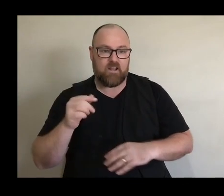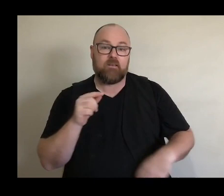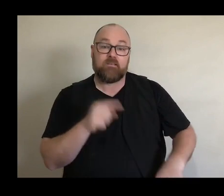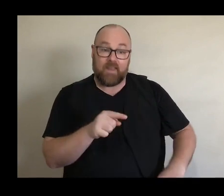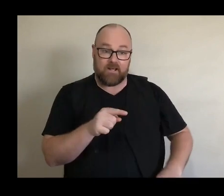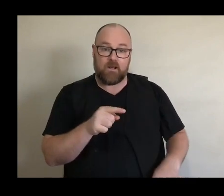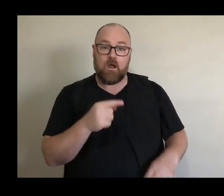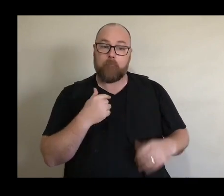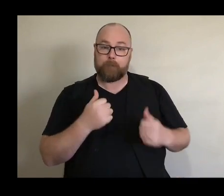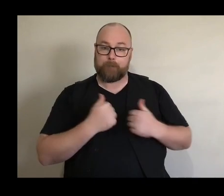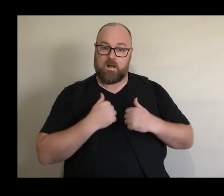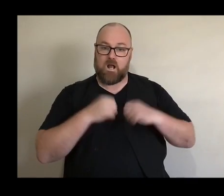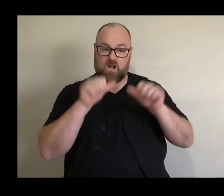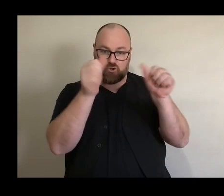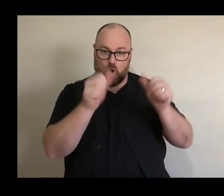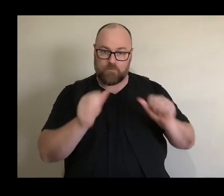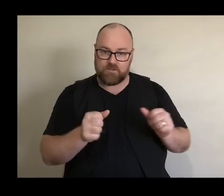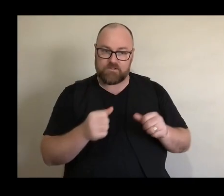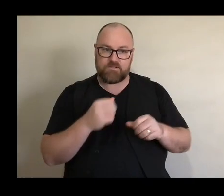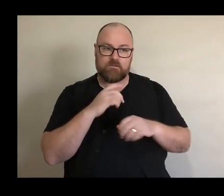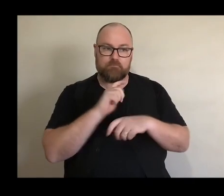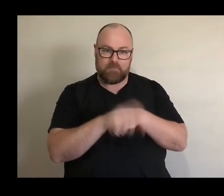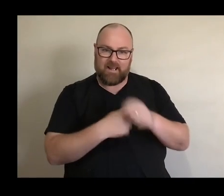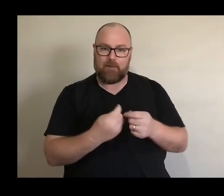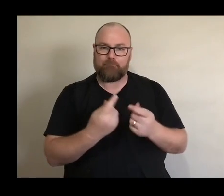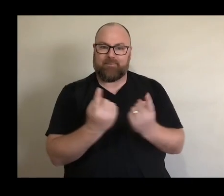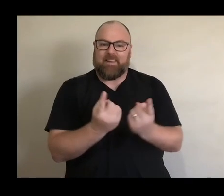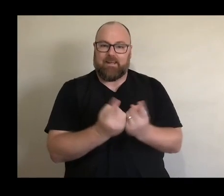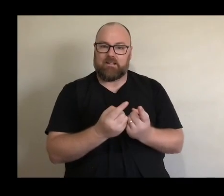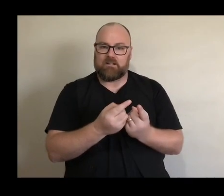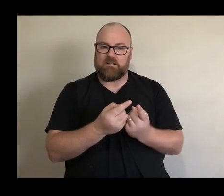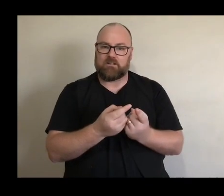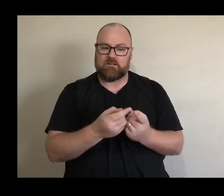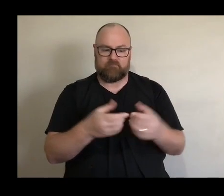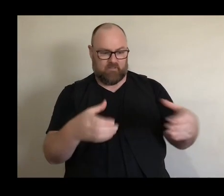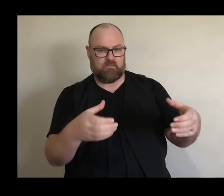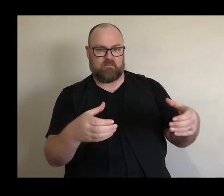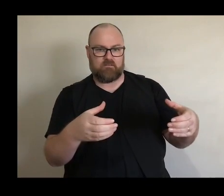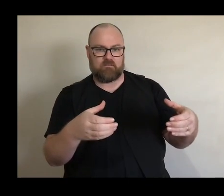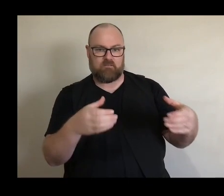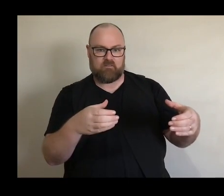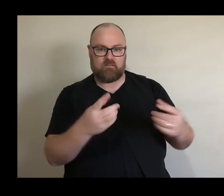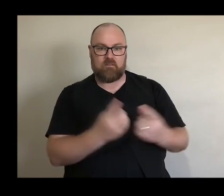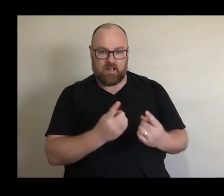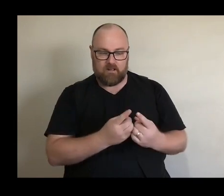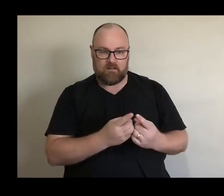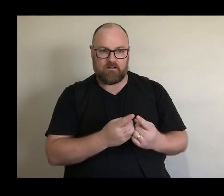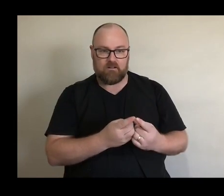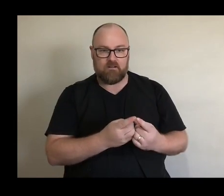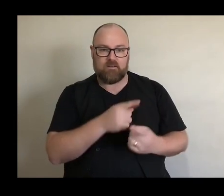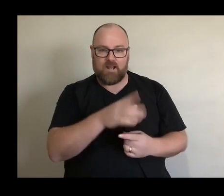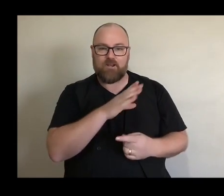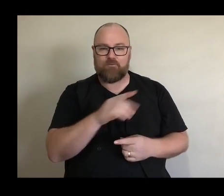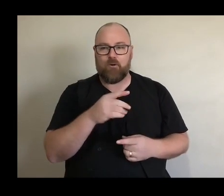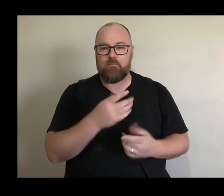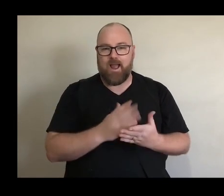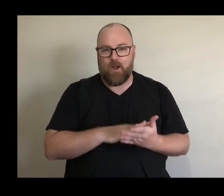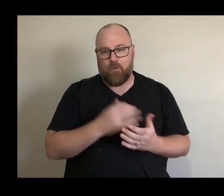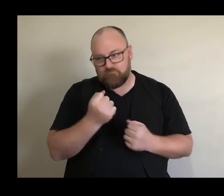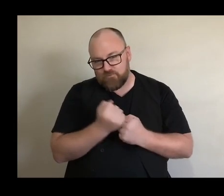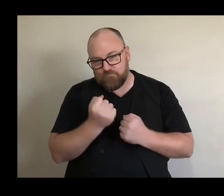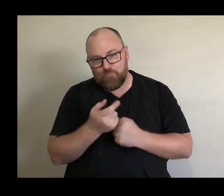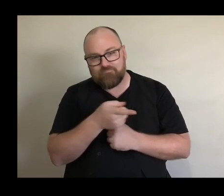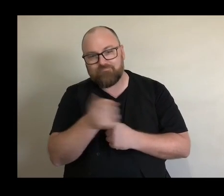this artifacts, this thing that comes from supporting this traditional practice in some capacity. So